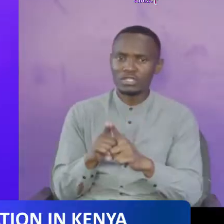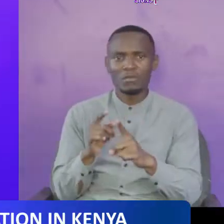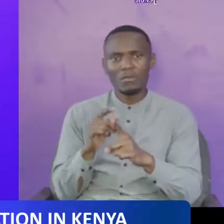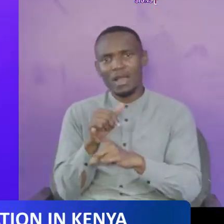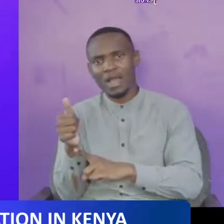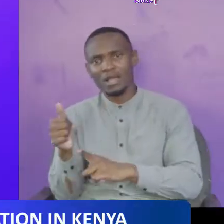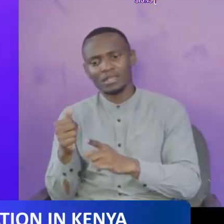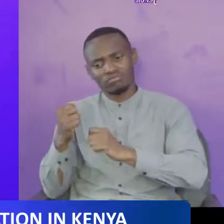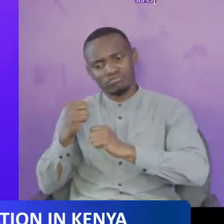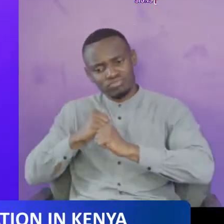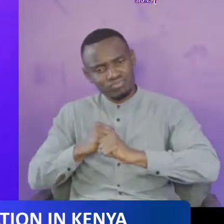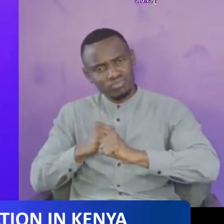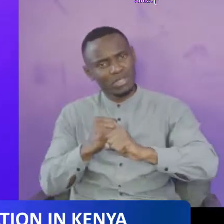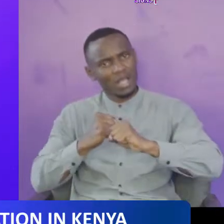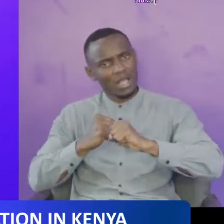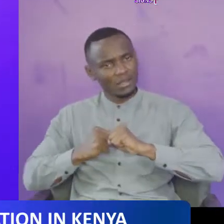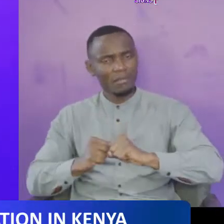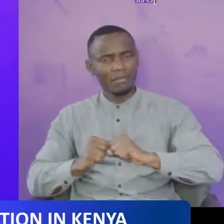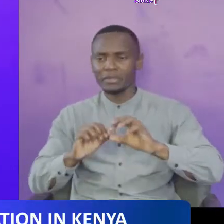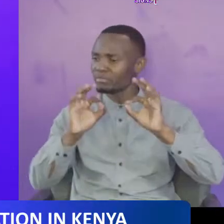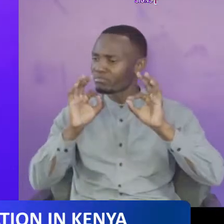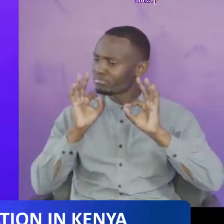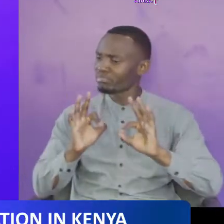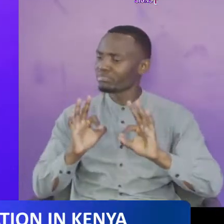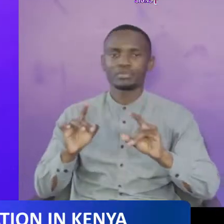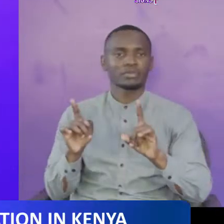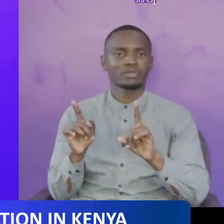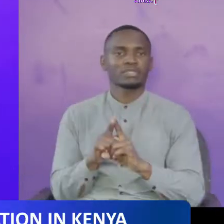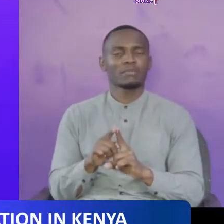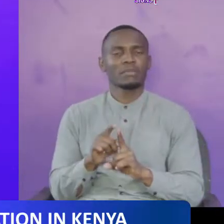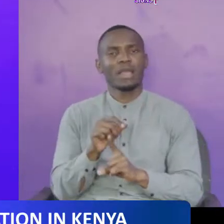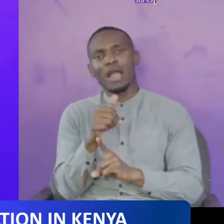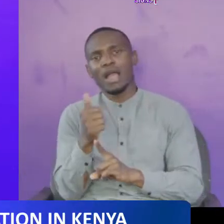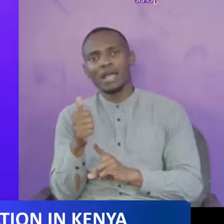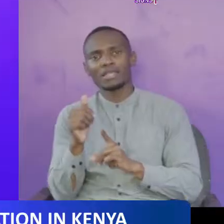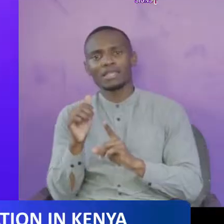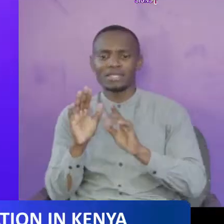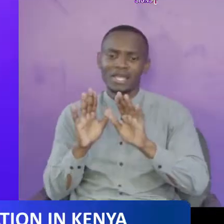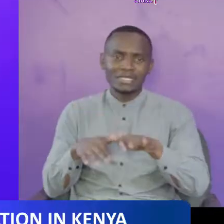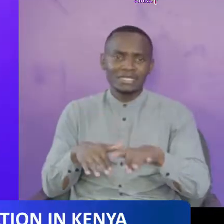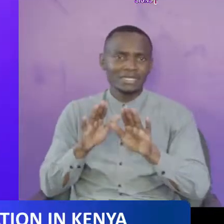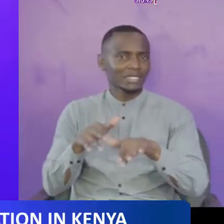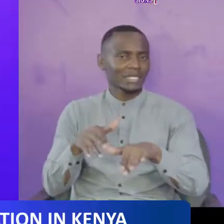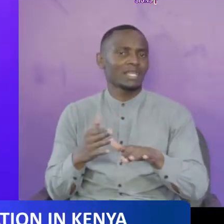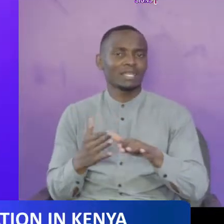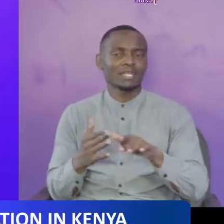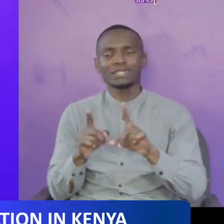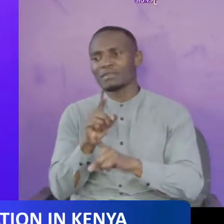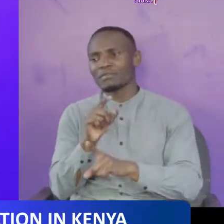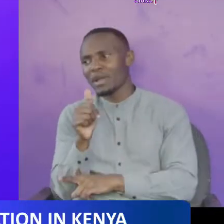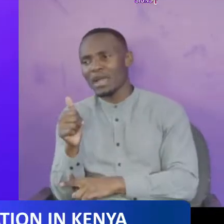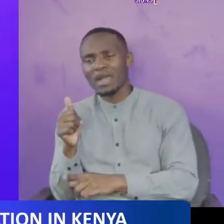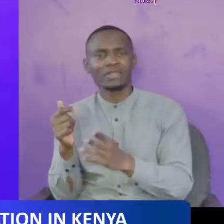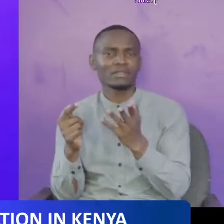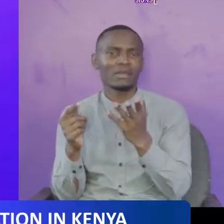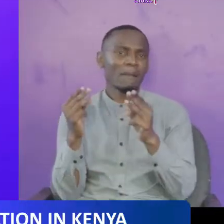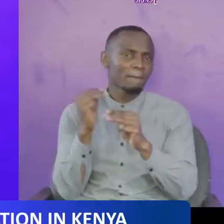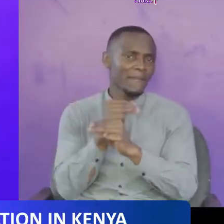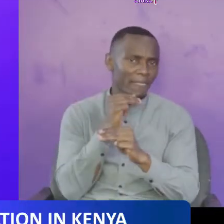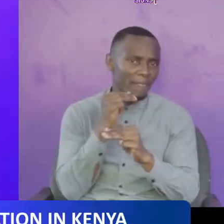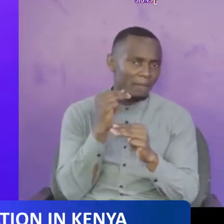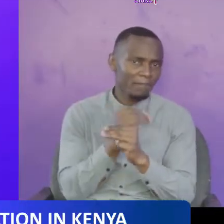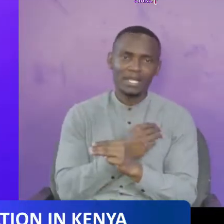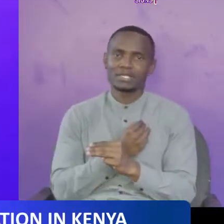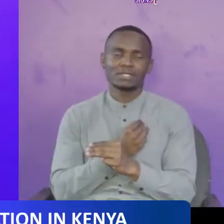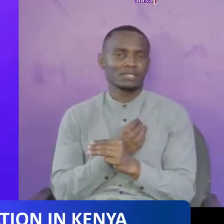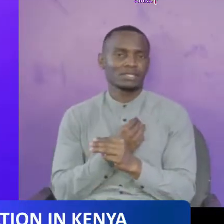carpentry, and they're good with tailoring, and they're good with mathematics. It just